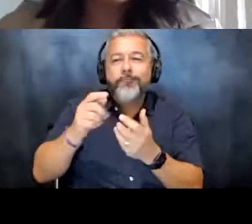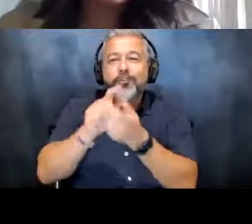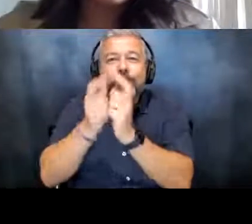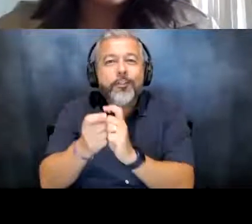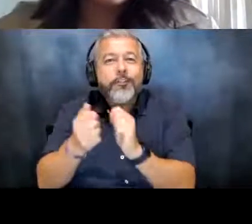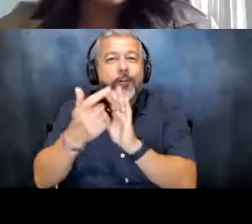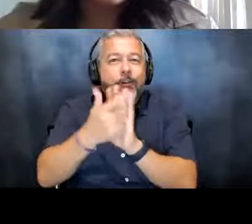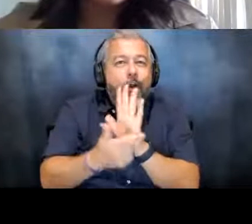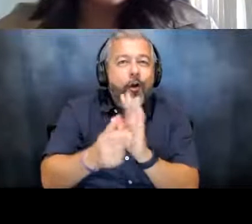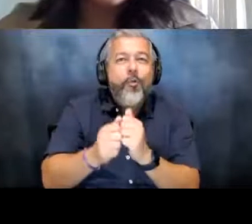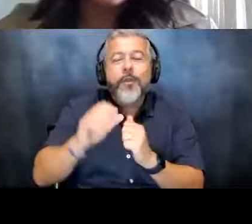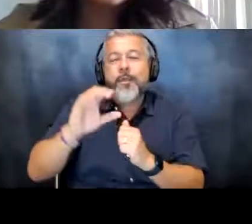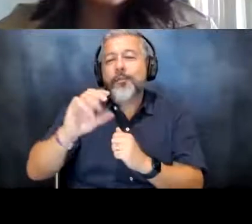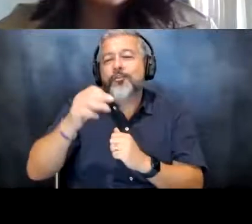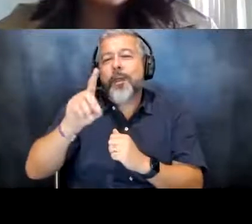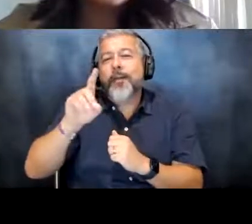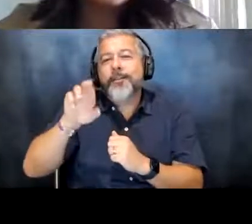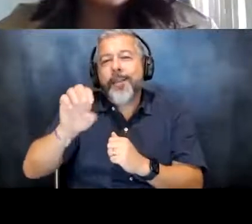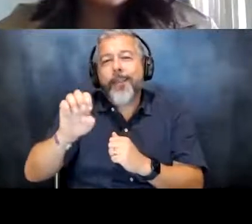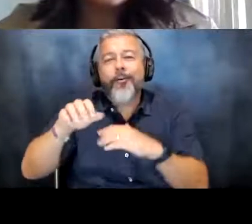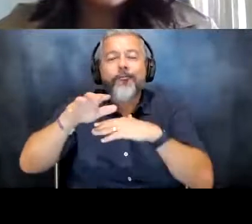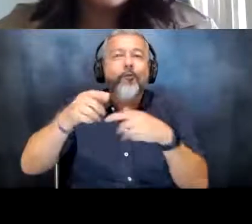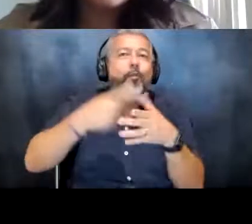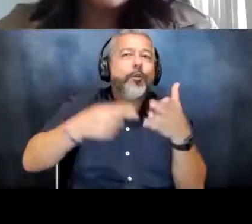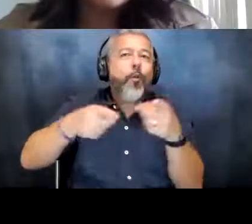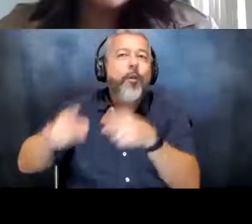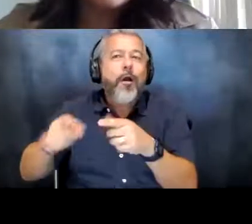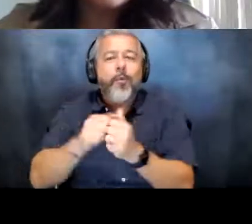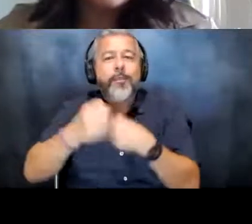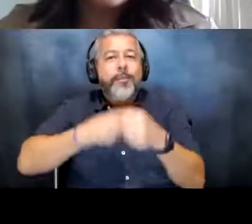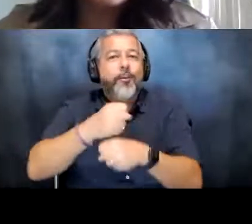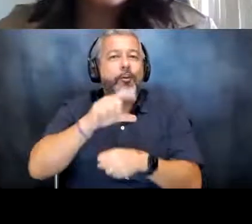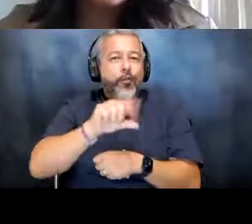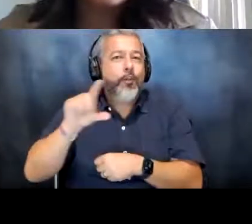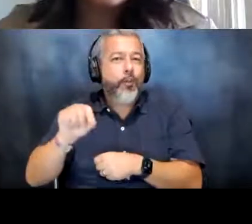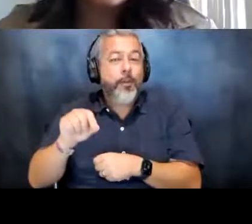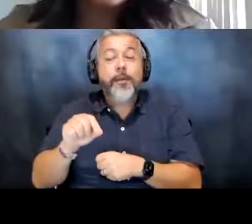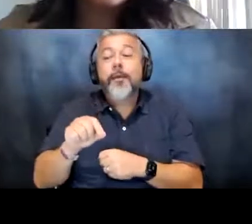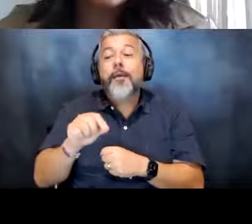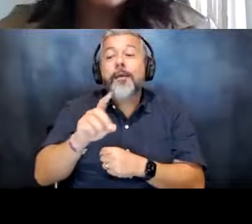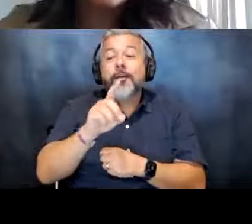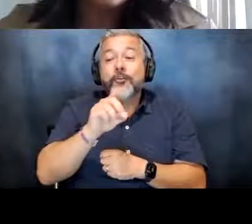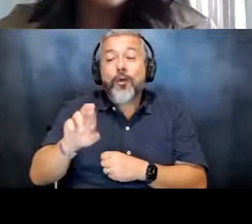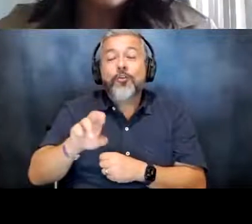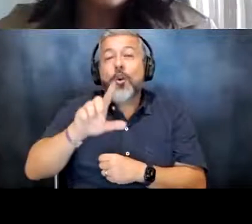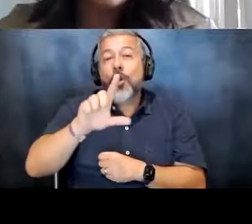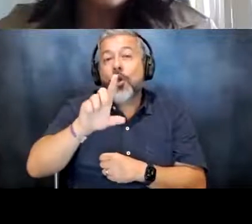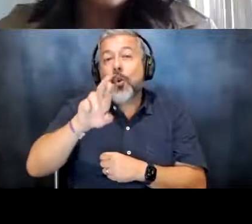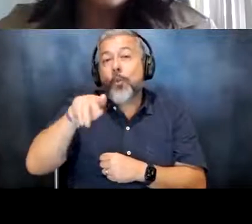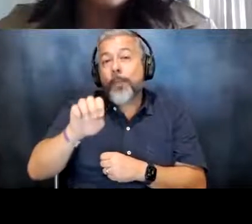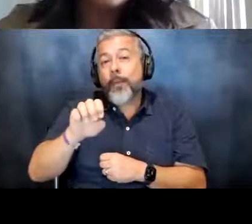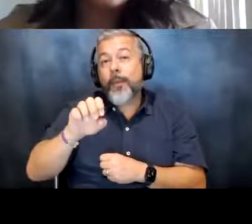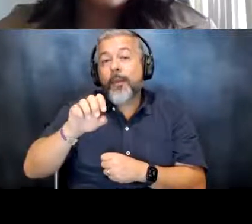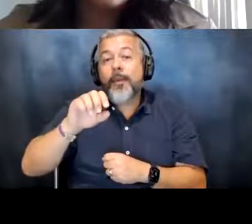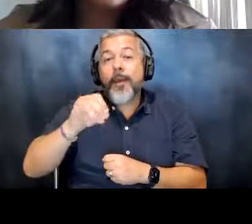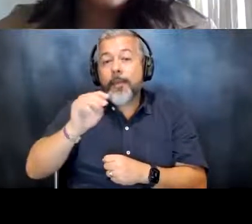of 2020. And that will be provided by Dr. Lupe Jaime Mileham,